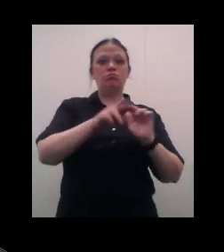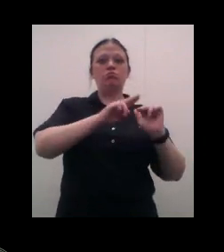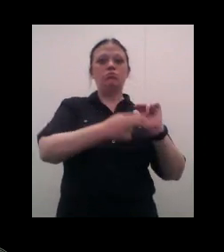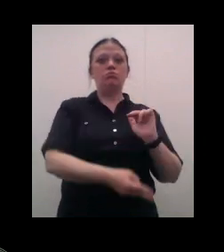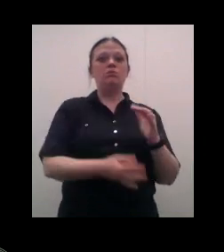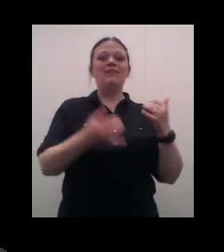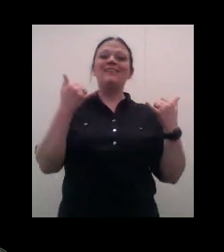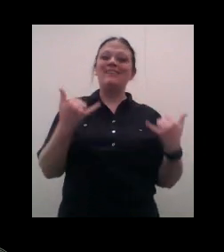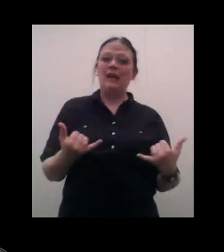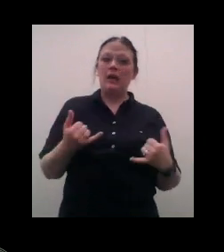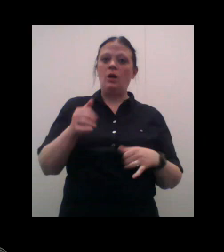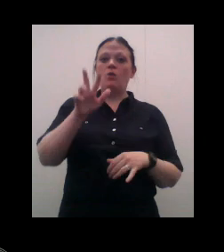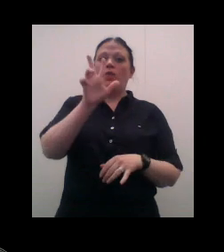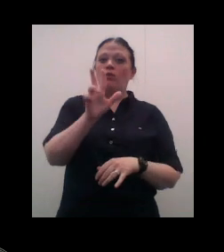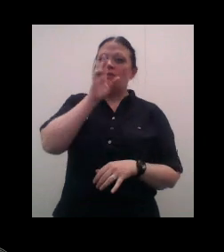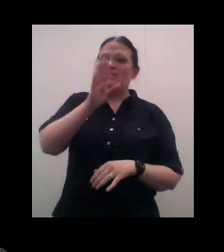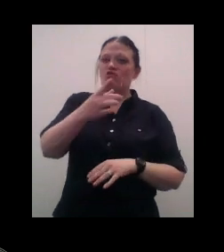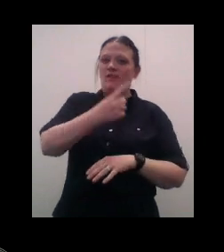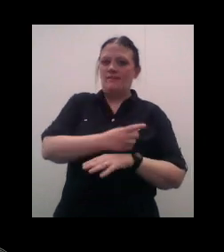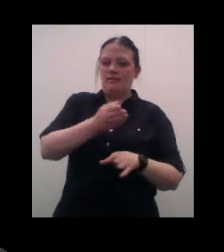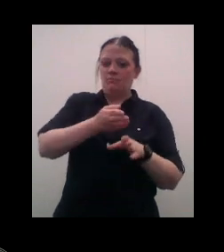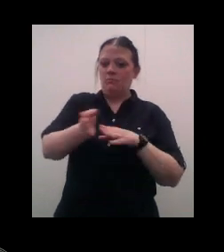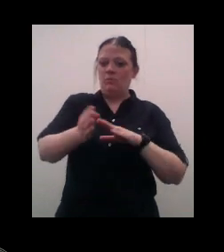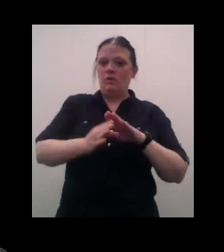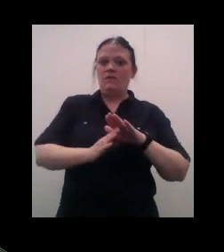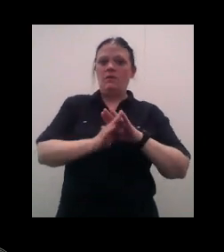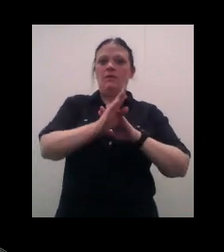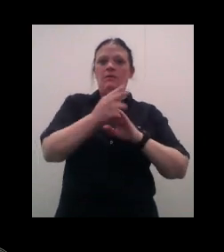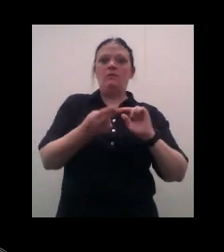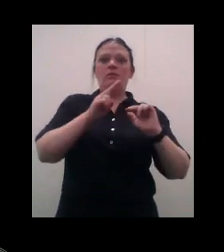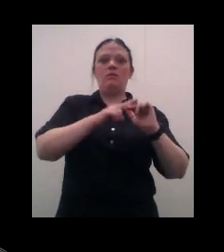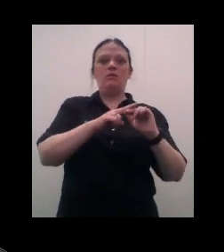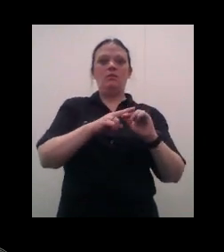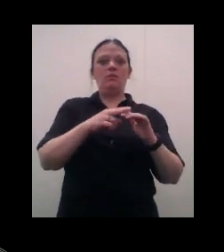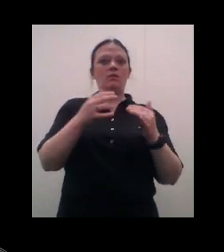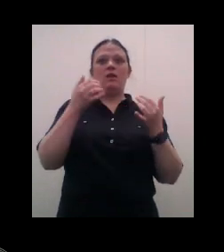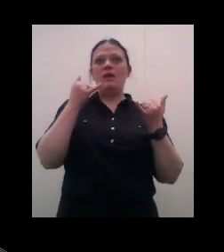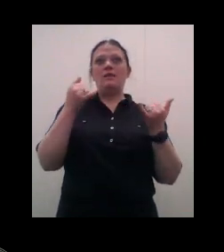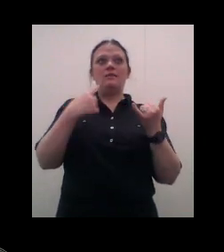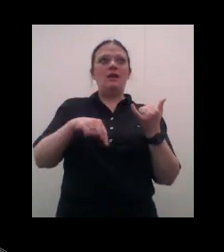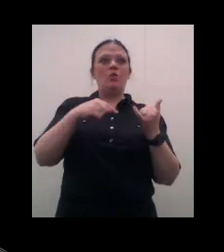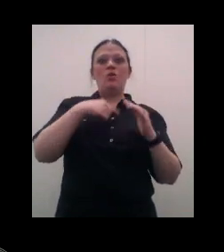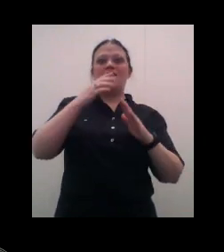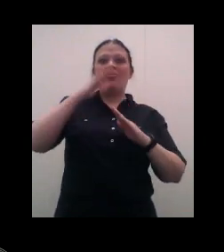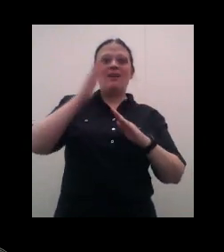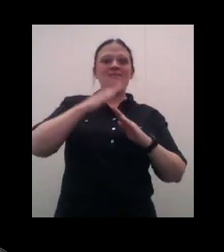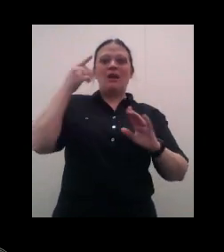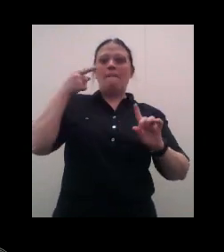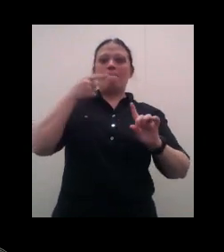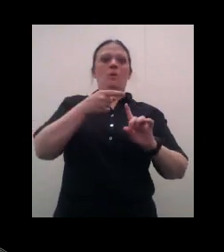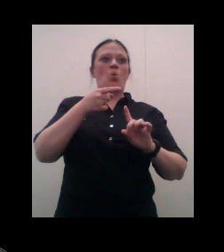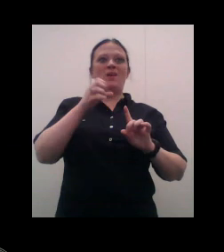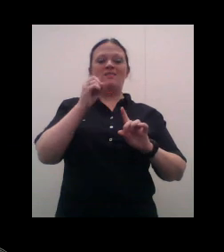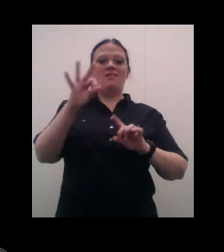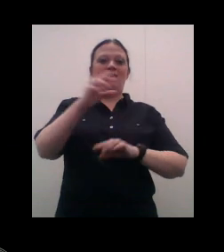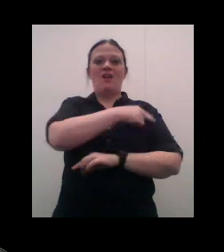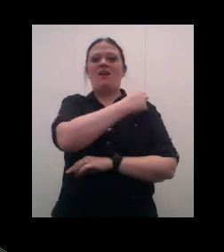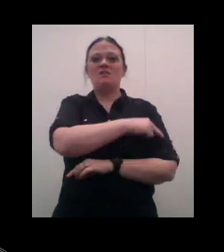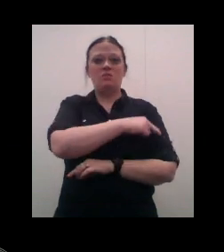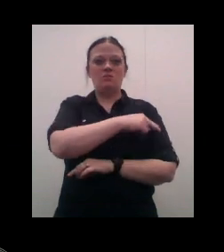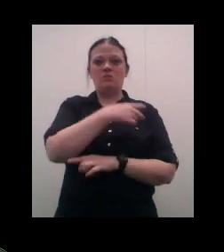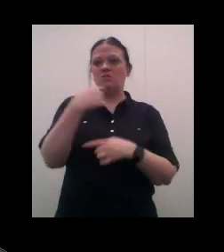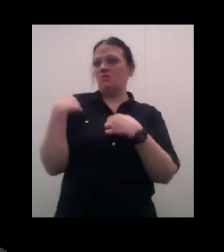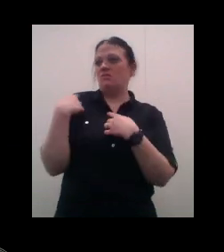we've had 3 straight days of increases, including we're now at the highest point with our hospitalizations that we've ever been for